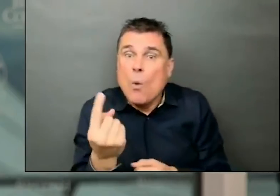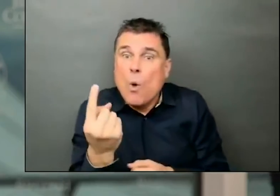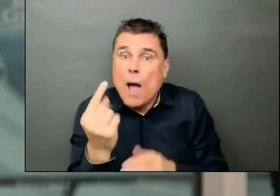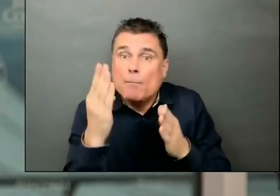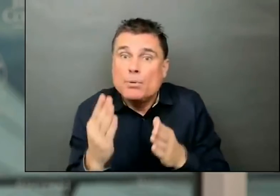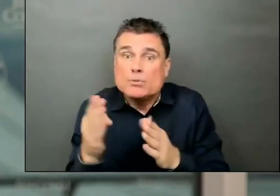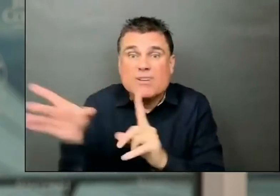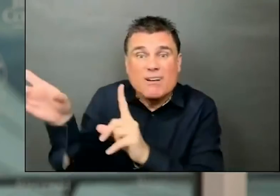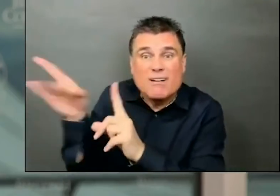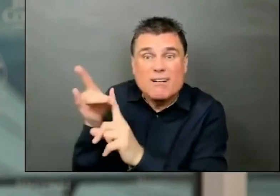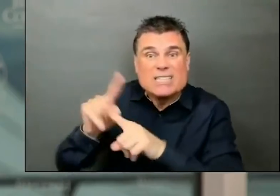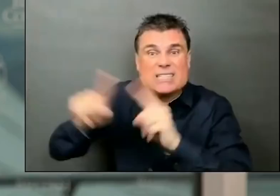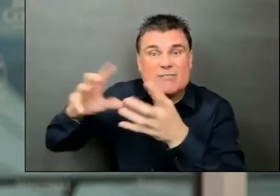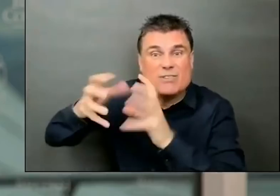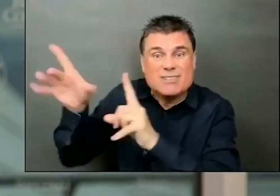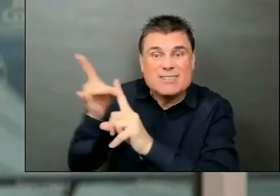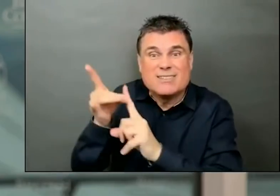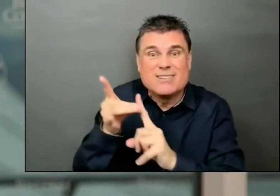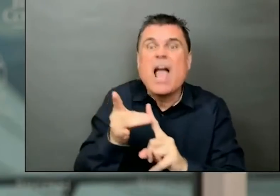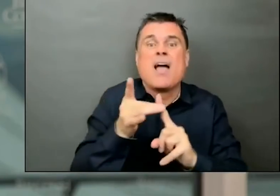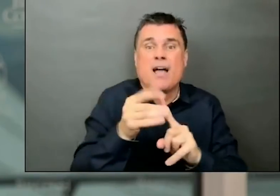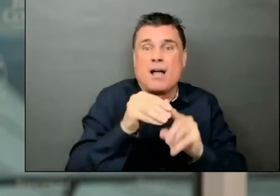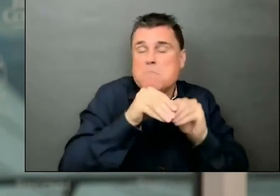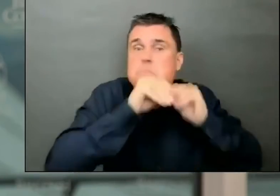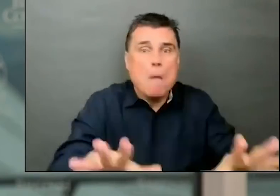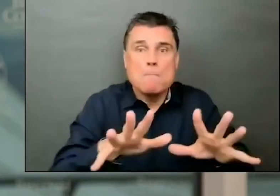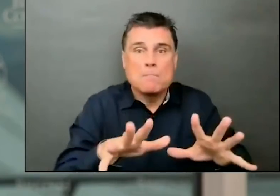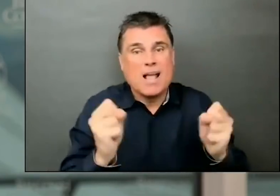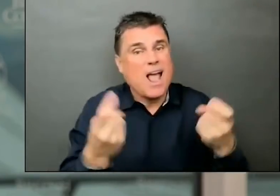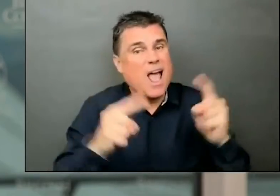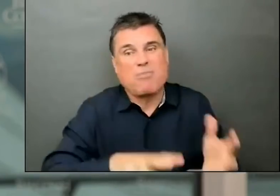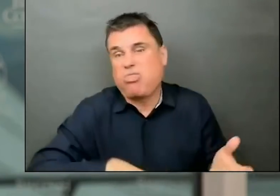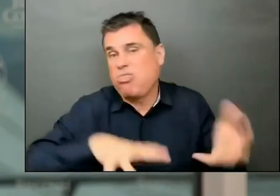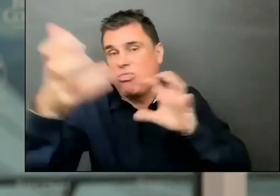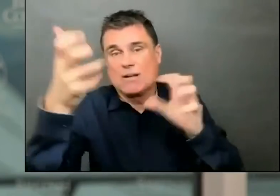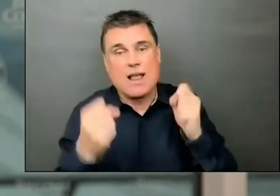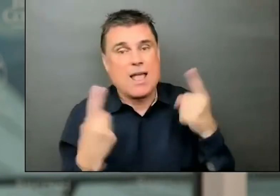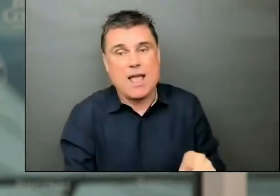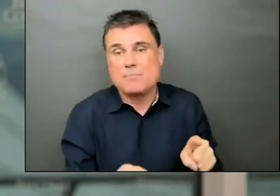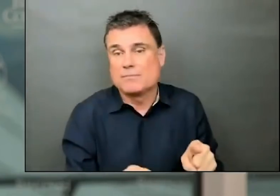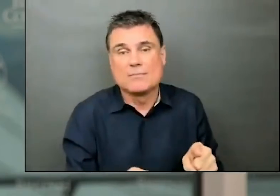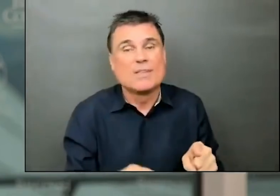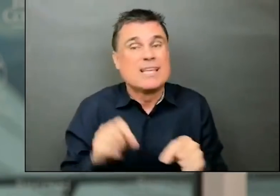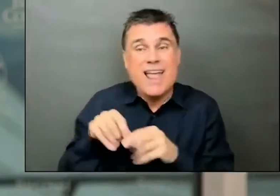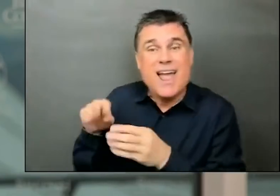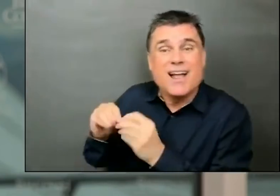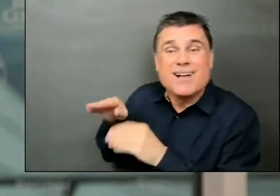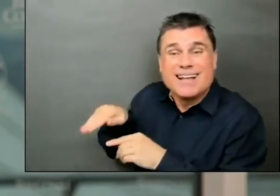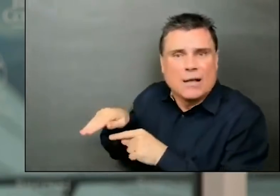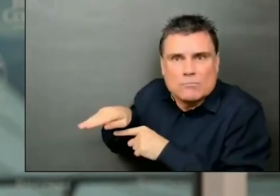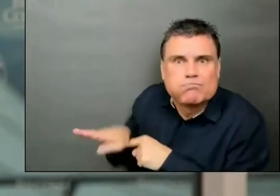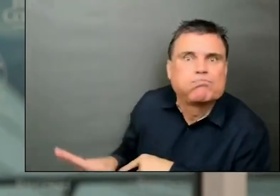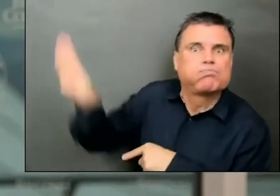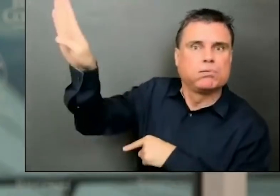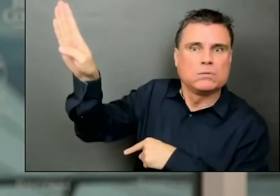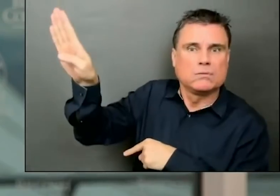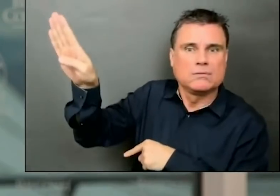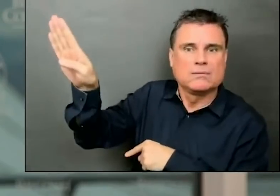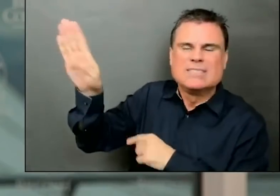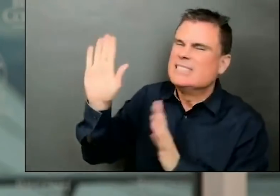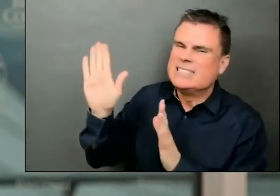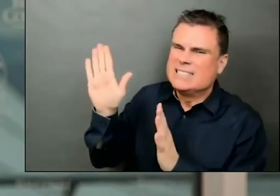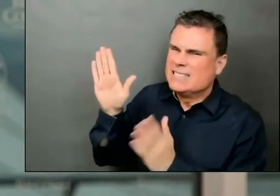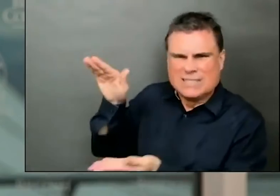in our contacts or risky contacts with others, can quickly counteract all of our progress and